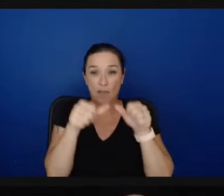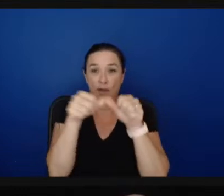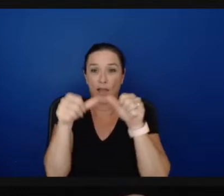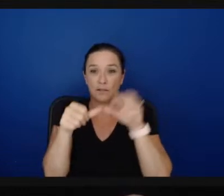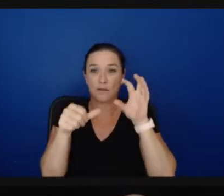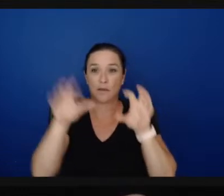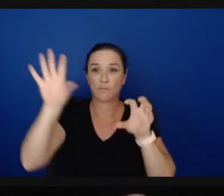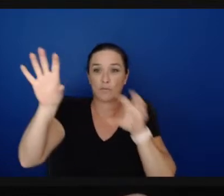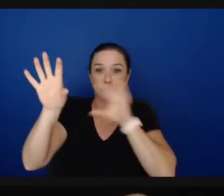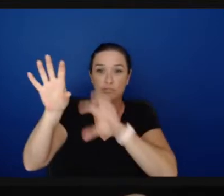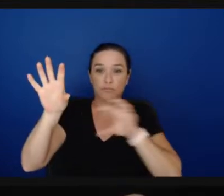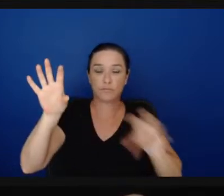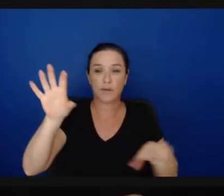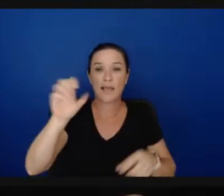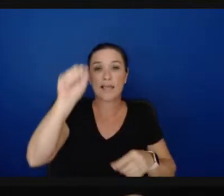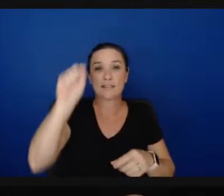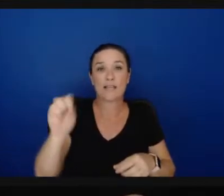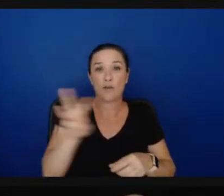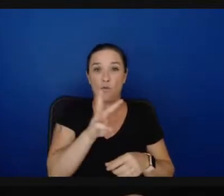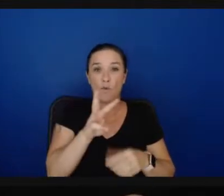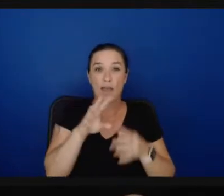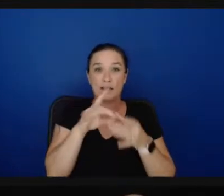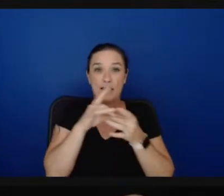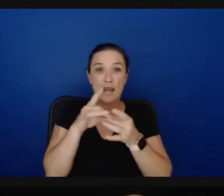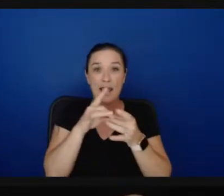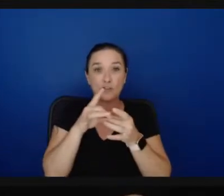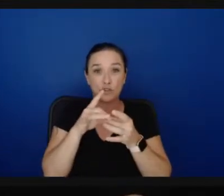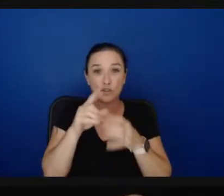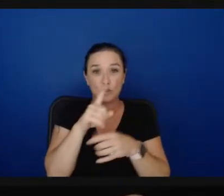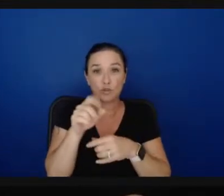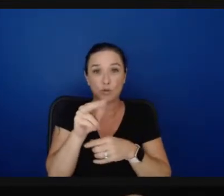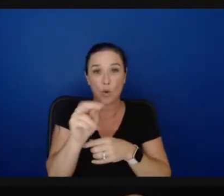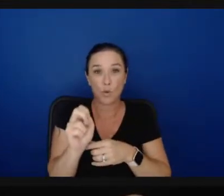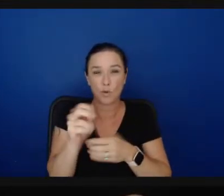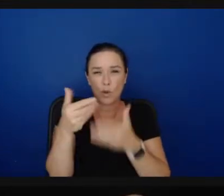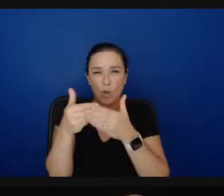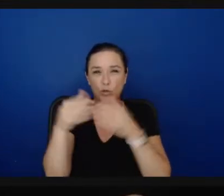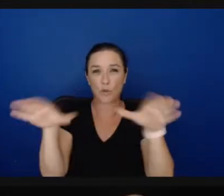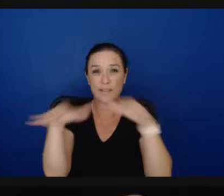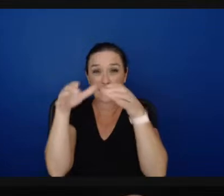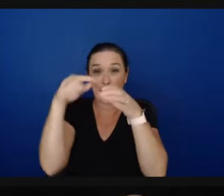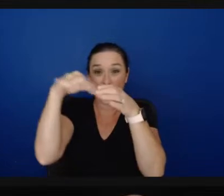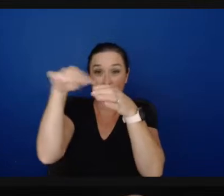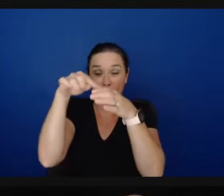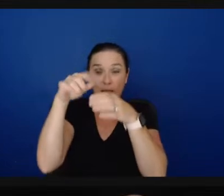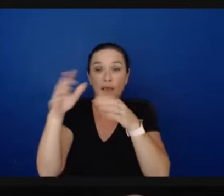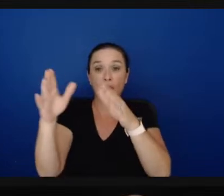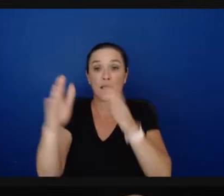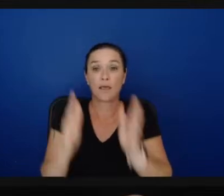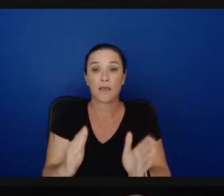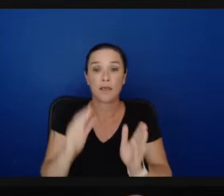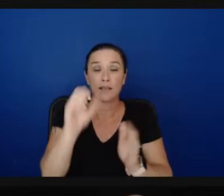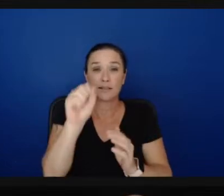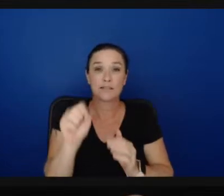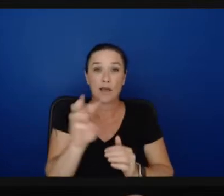have the southwest rift connector zone right here, that's near the summit. We have the further southwest rift